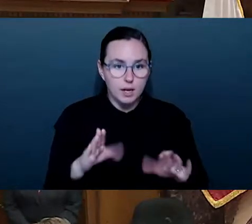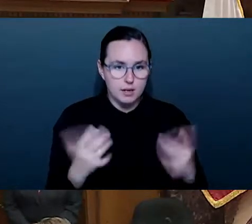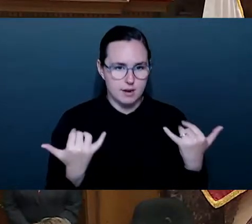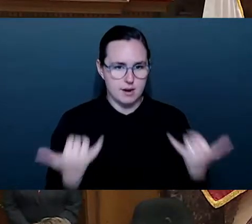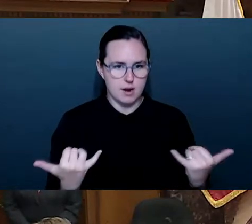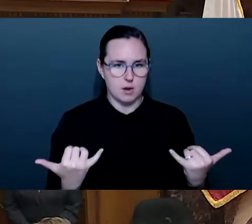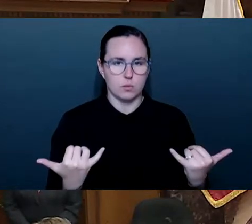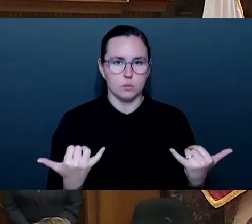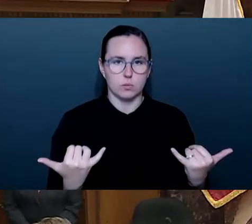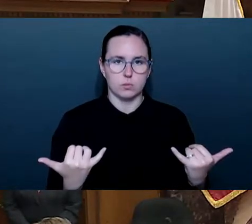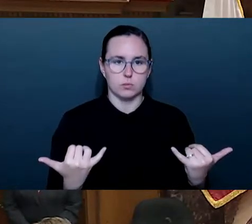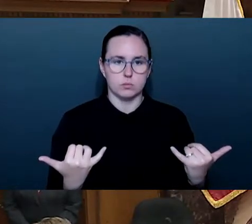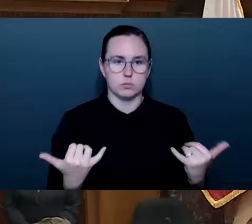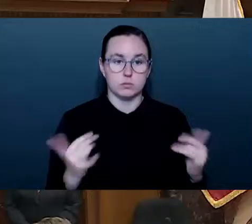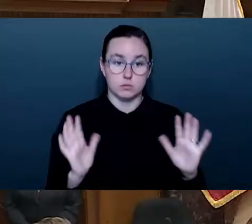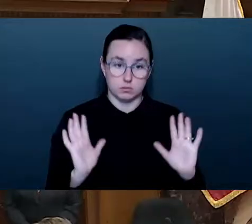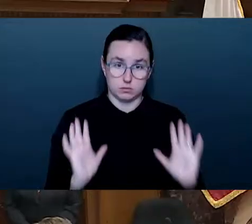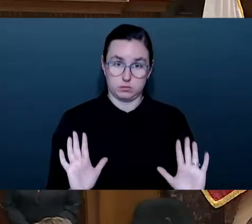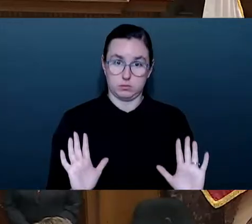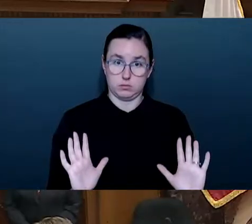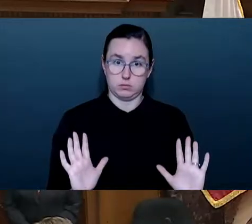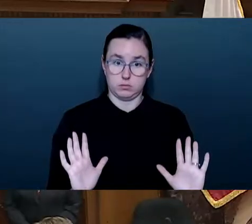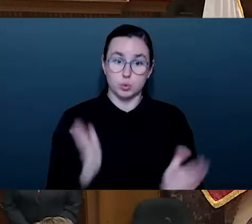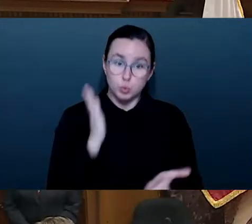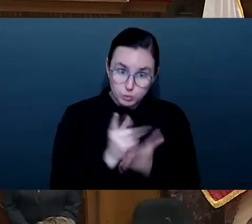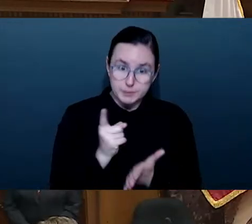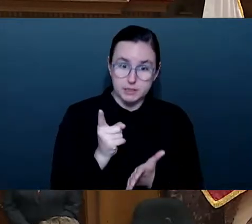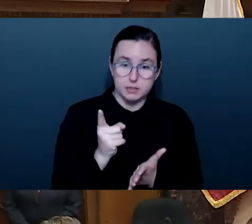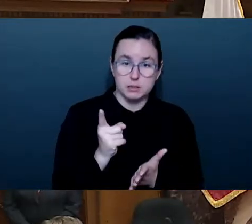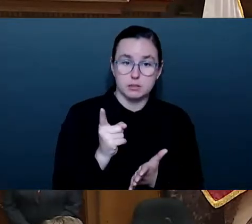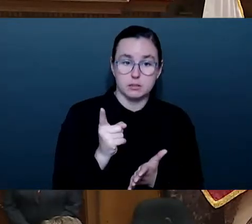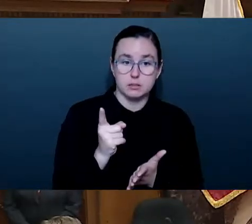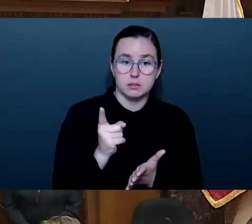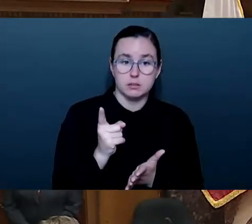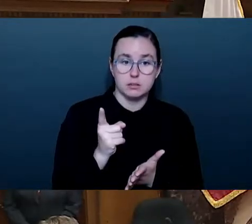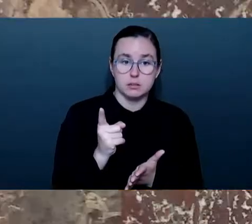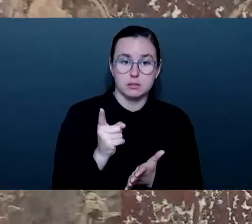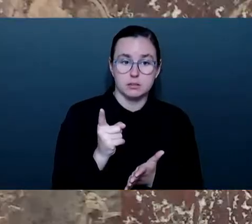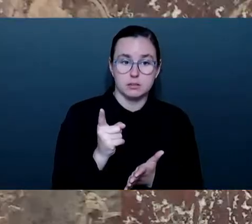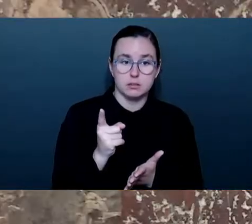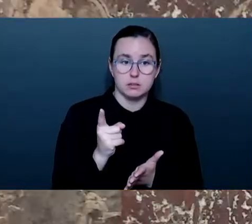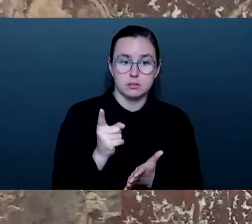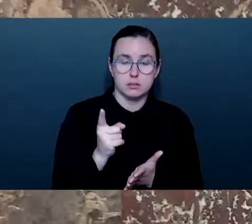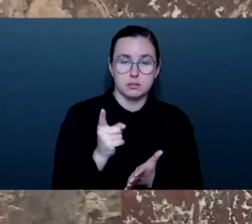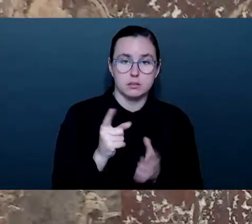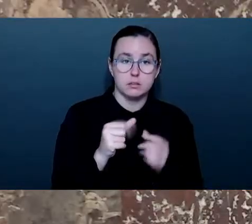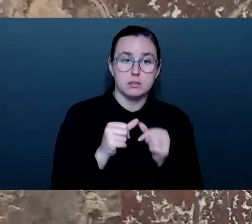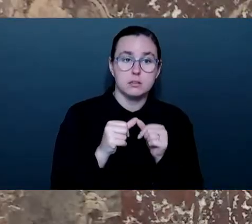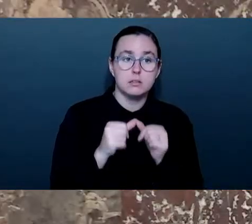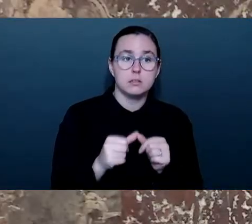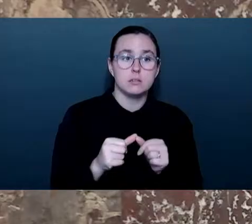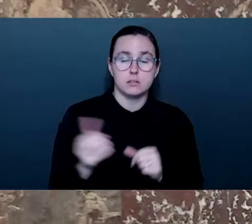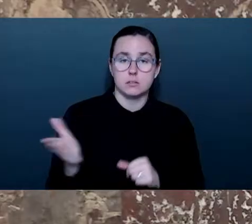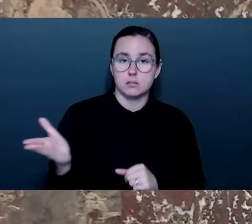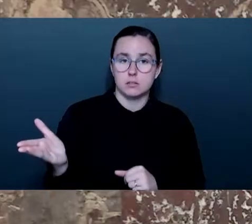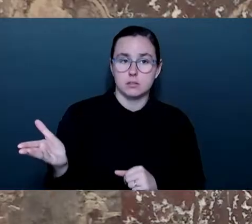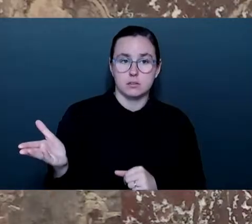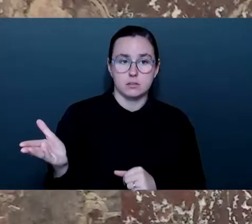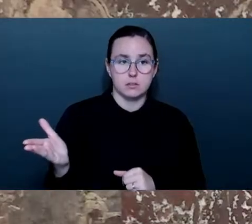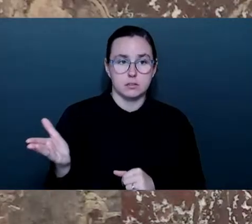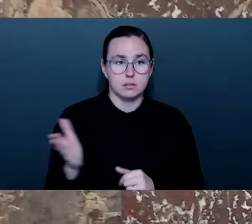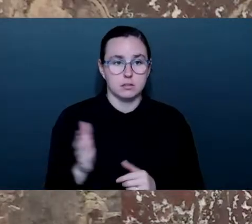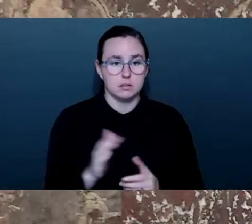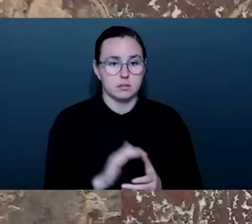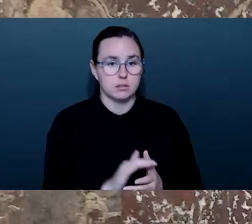it. Please. Premier will conclude. Defend the indefensible, which is to say that you stand